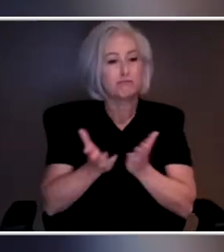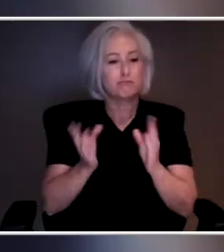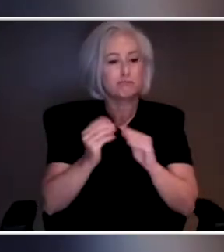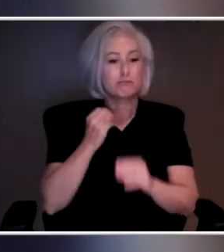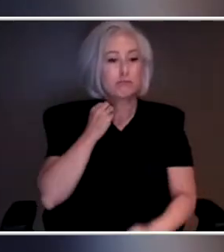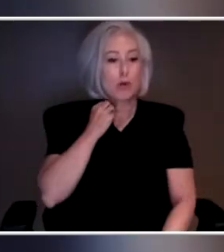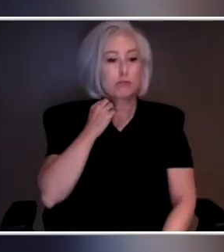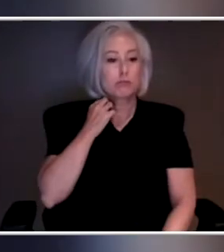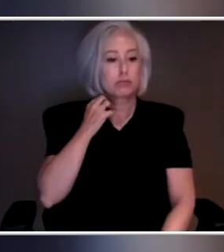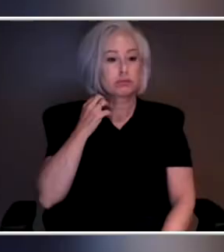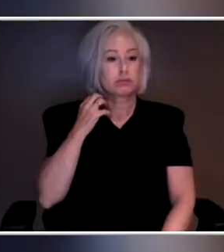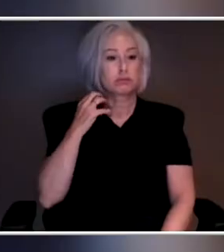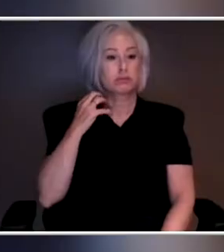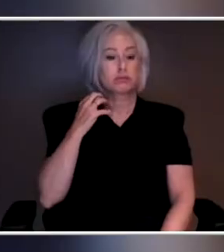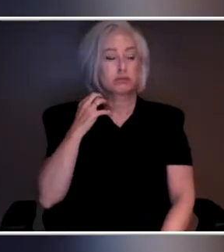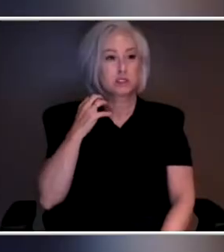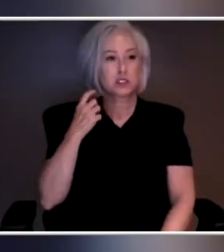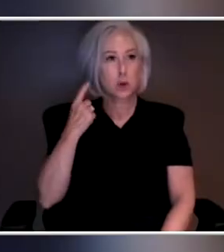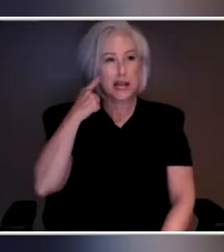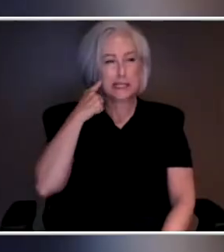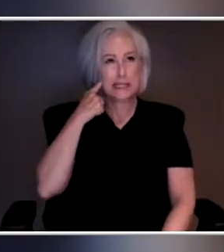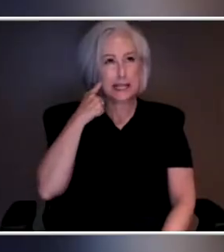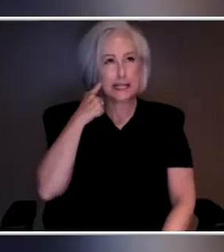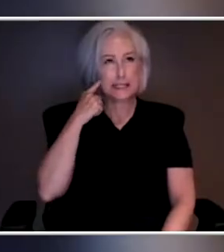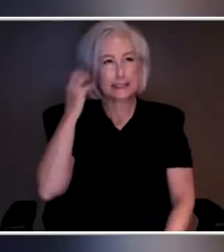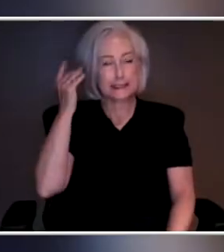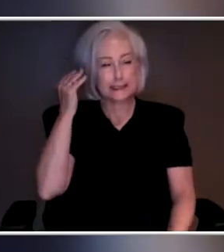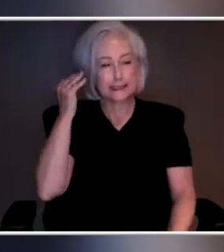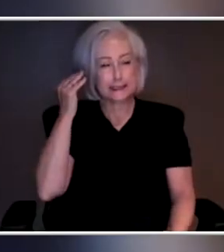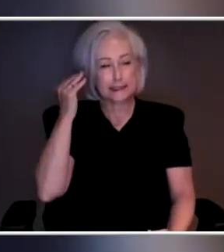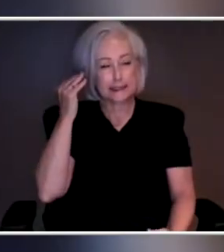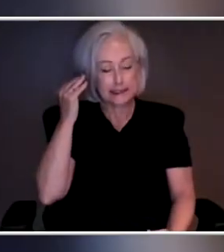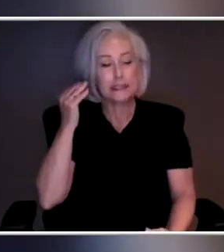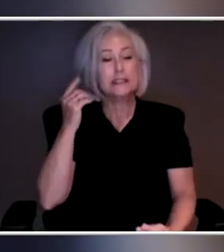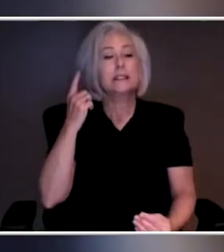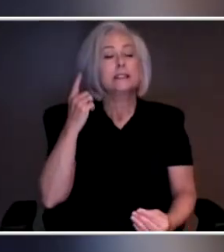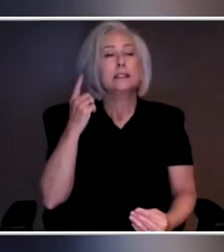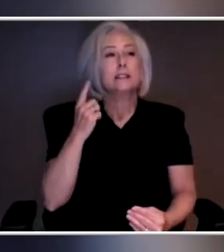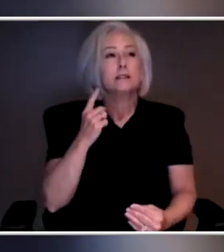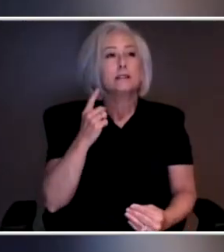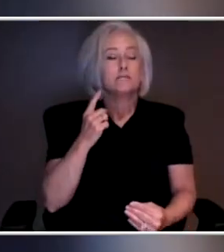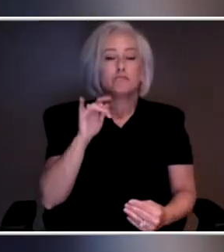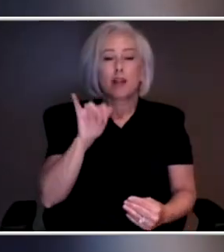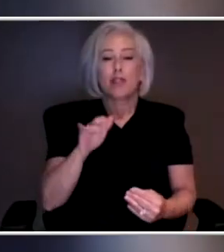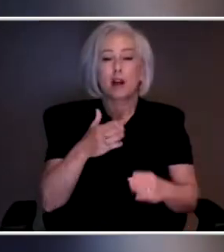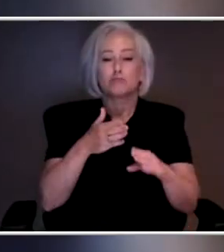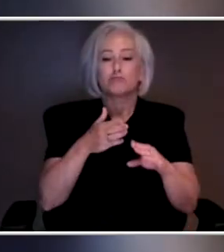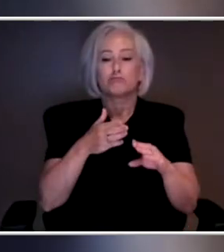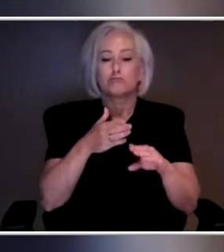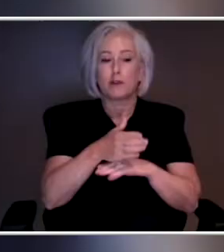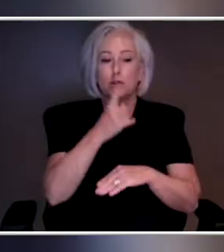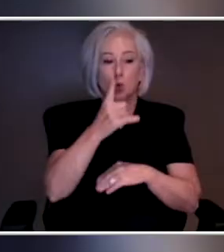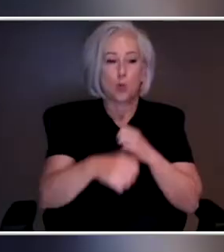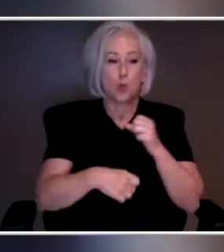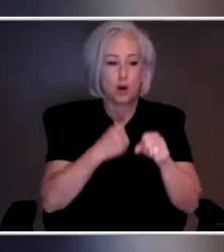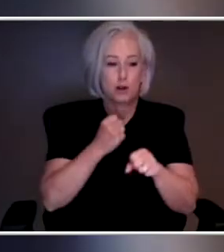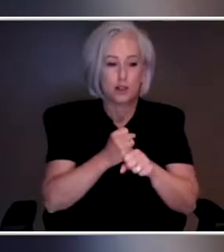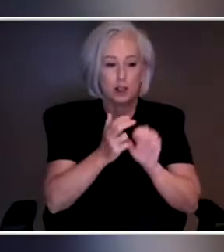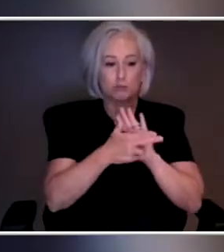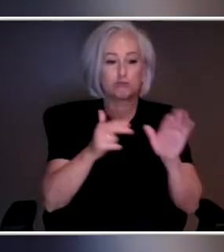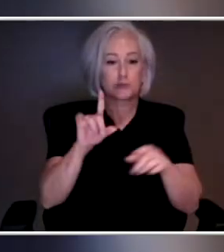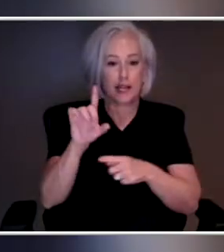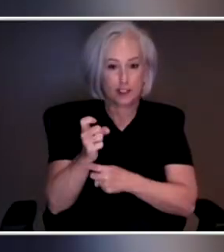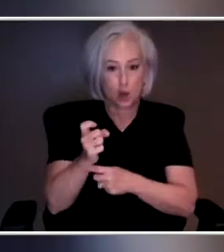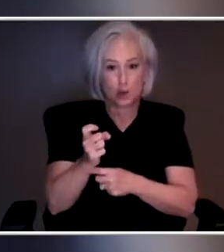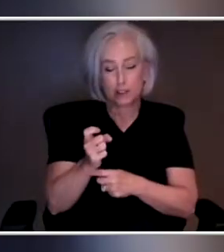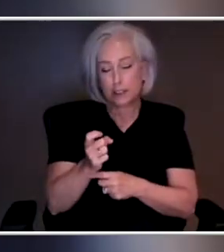that I would reassess in around a year. And so it was just about a year later that I decided to reassess the